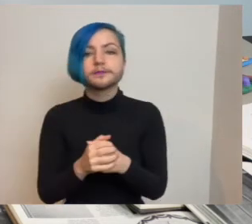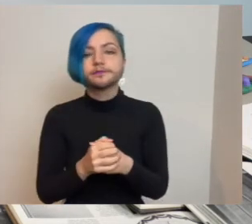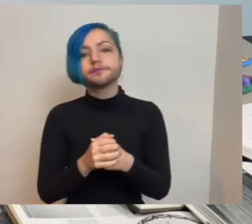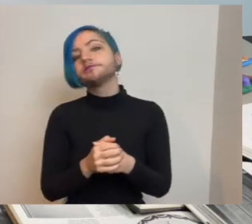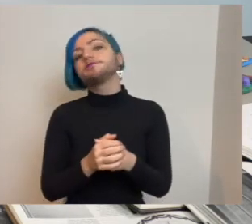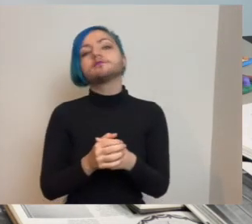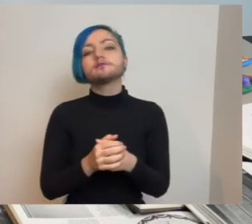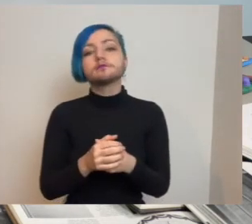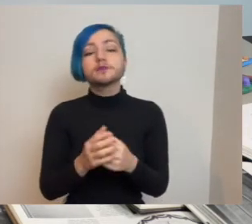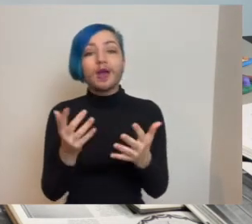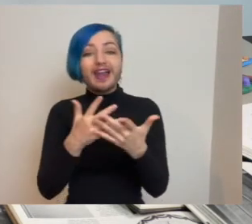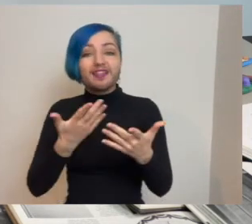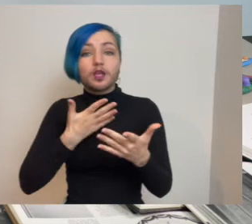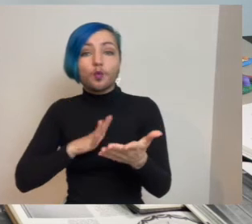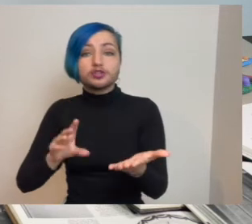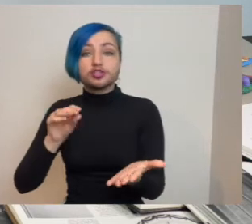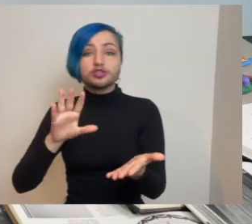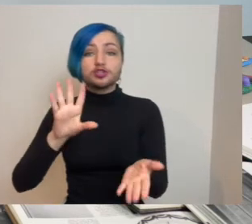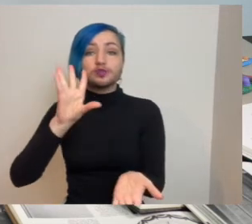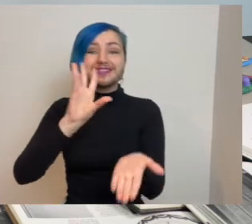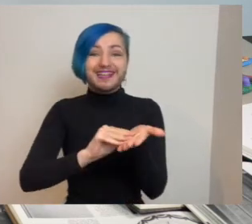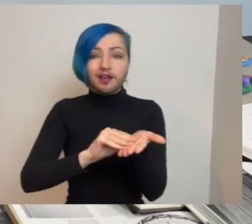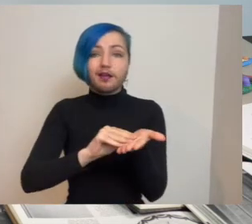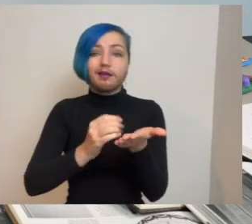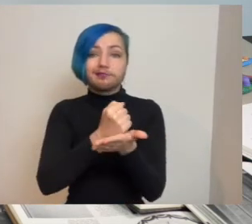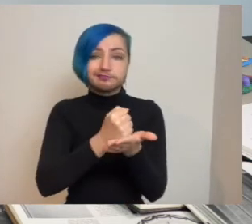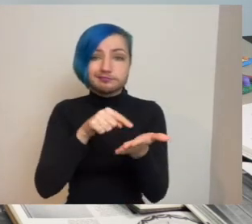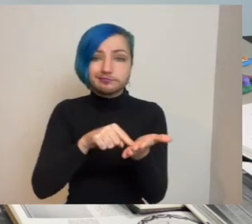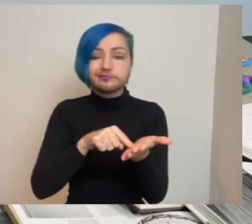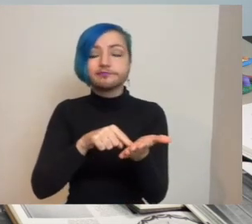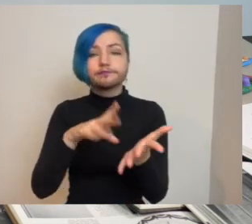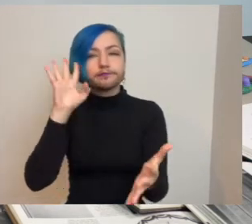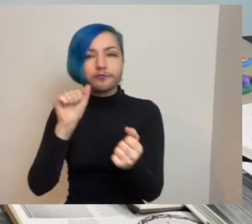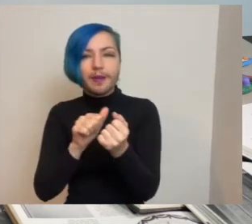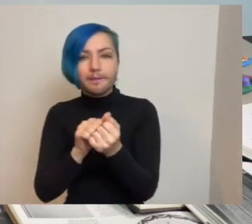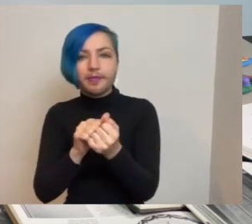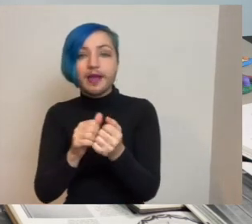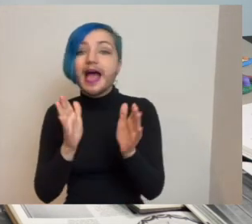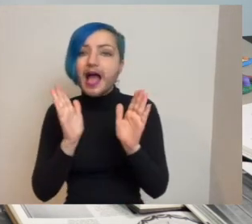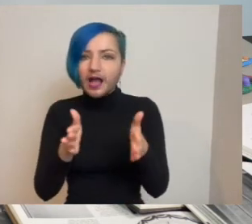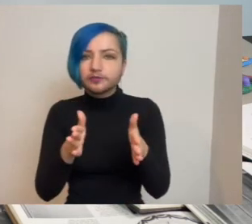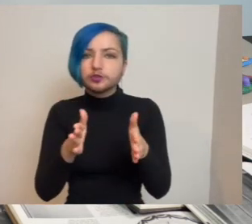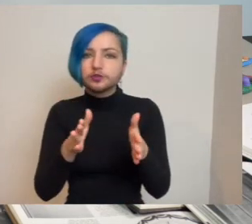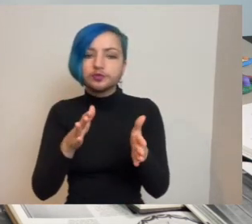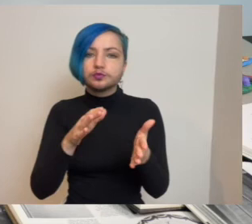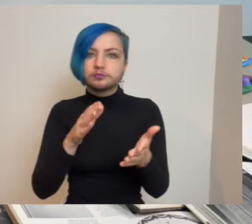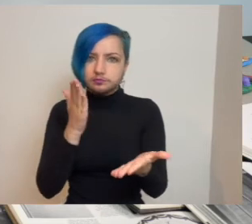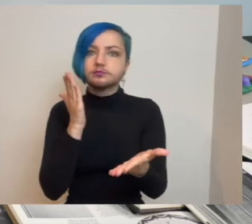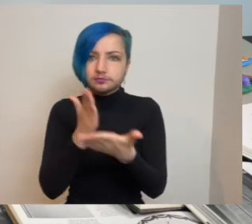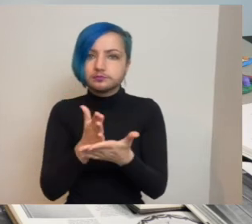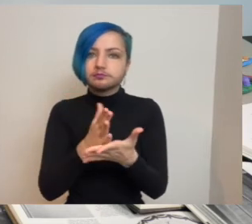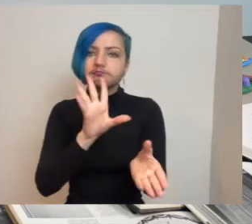to stick any of the clay down, you just need to remember that it needs to be kind of properly